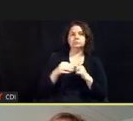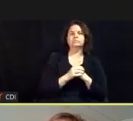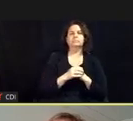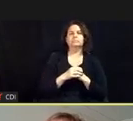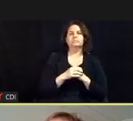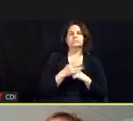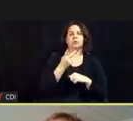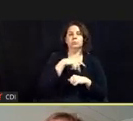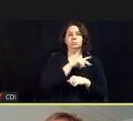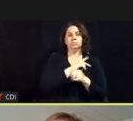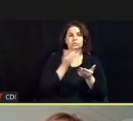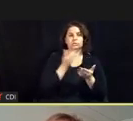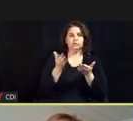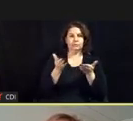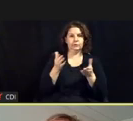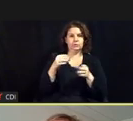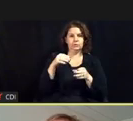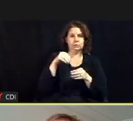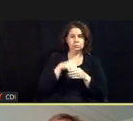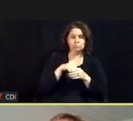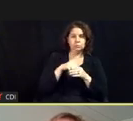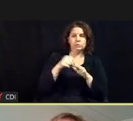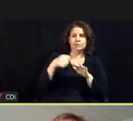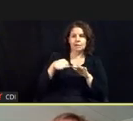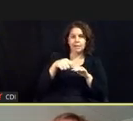salons, estheticians, etc.